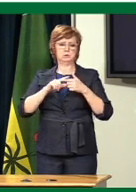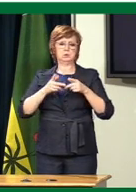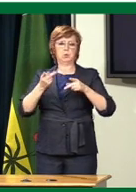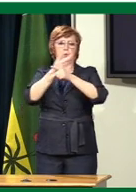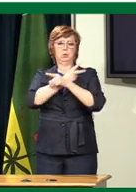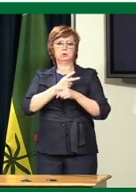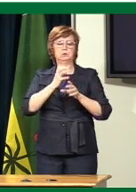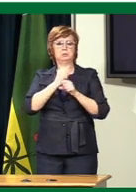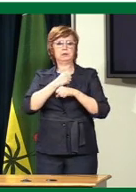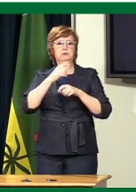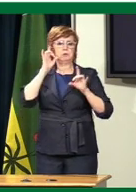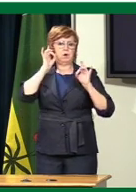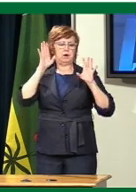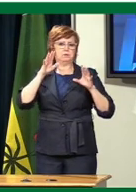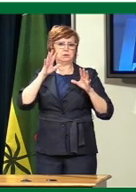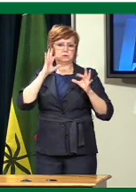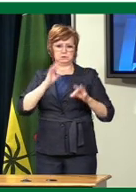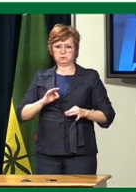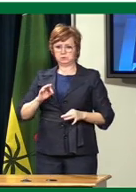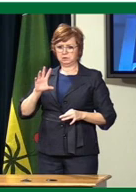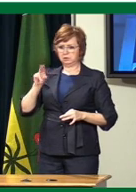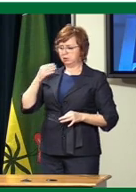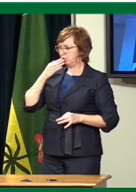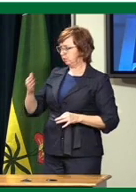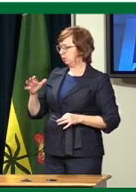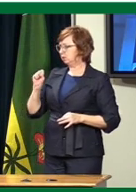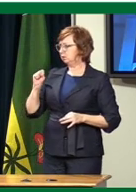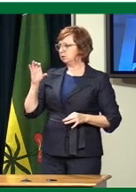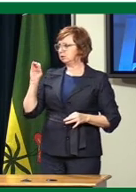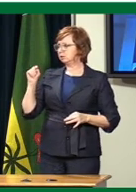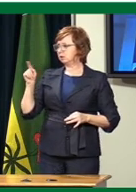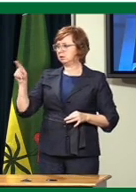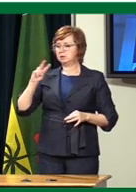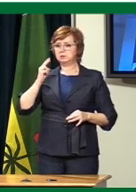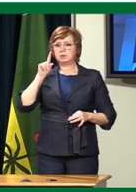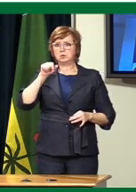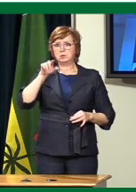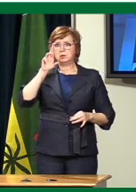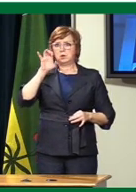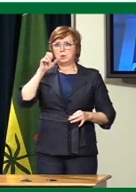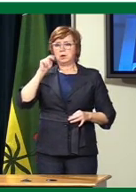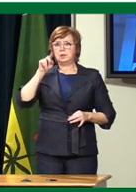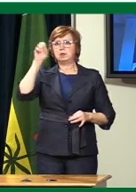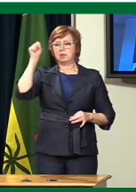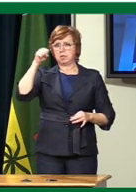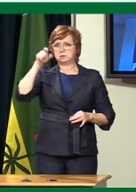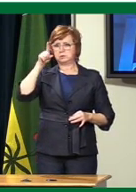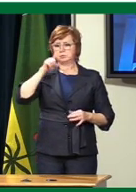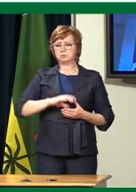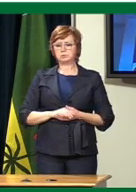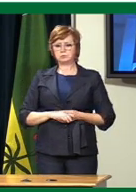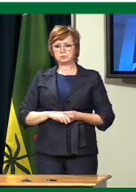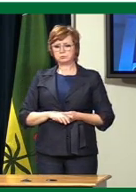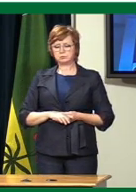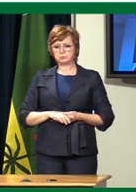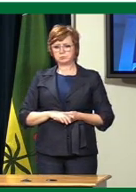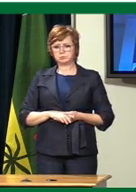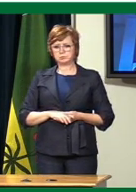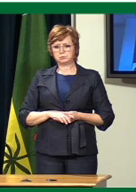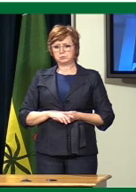add? No, thank you, Scott. Is there a follow-up, Ryan? There is, and I appreciate